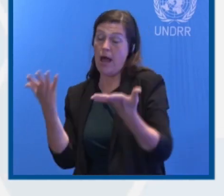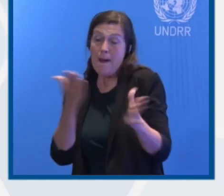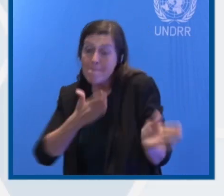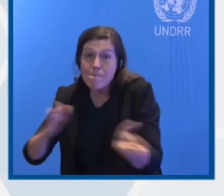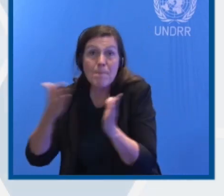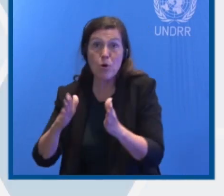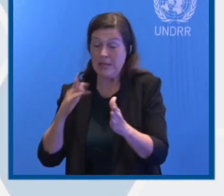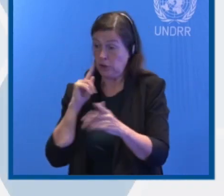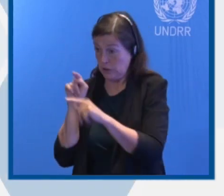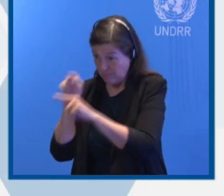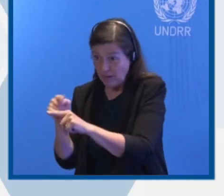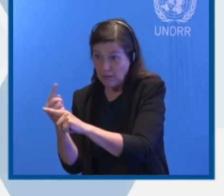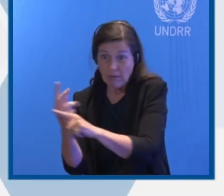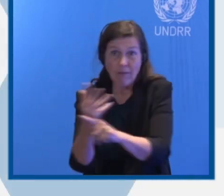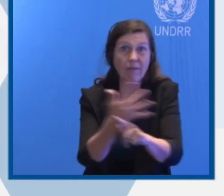the